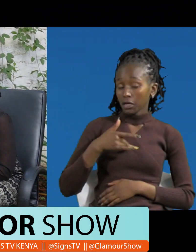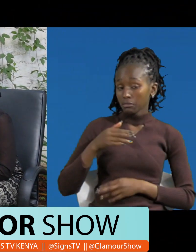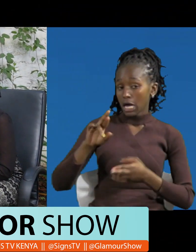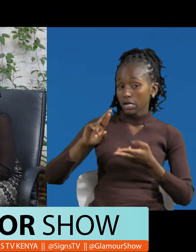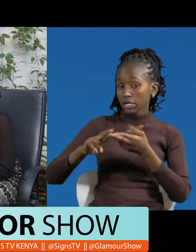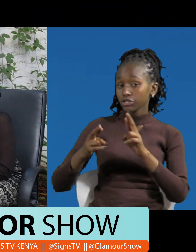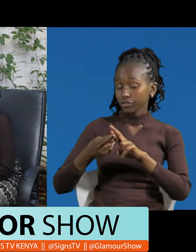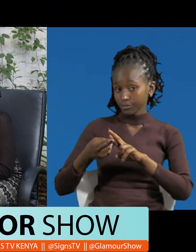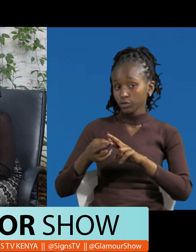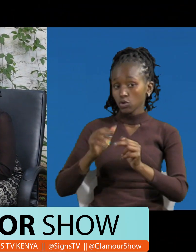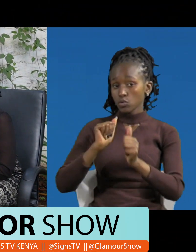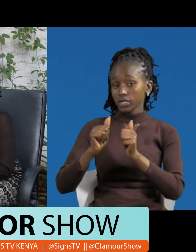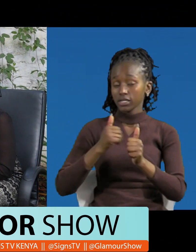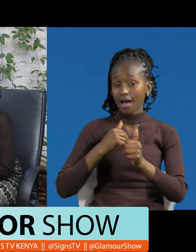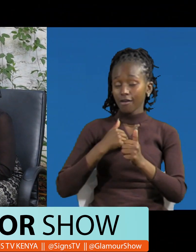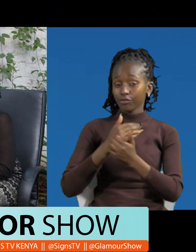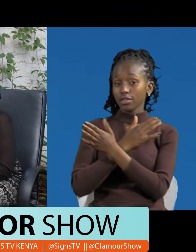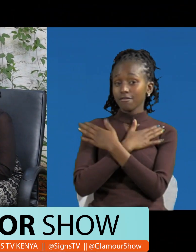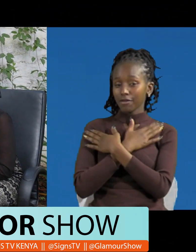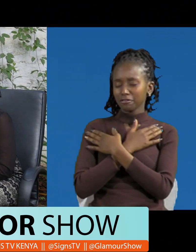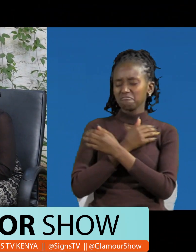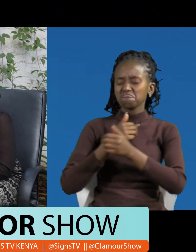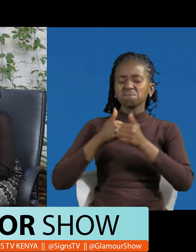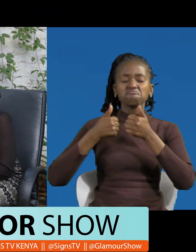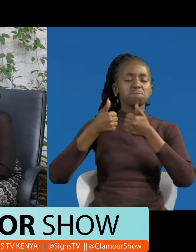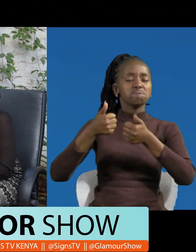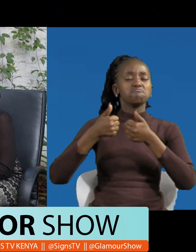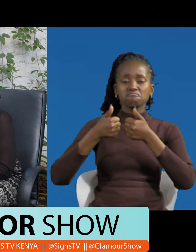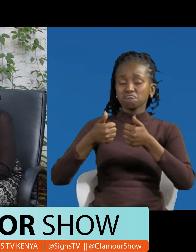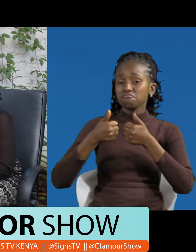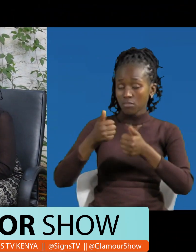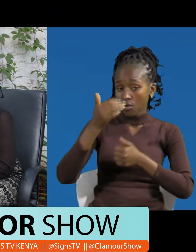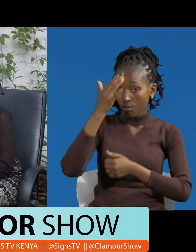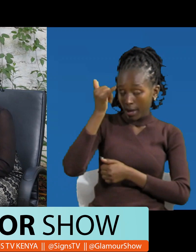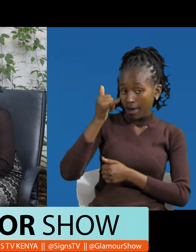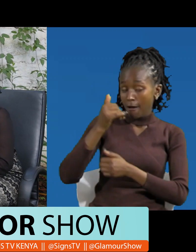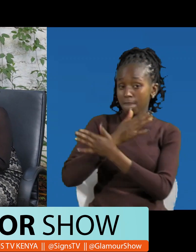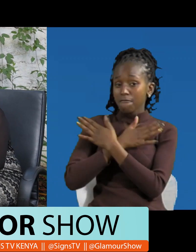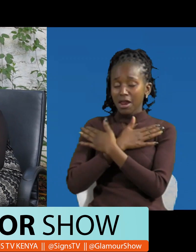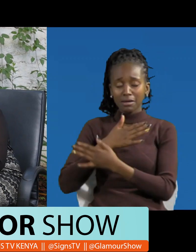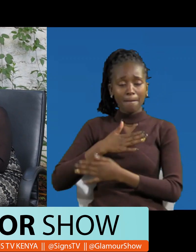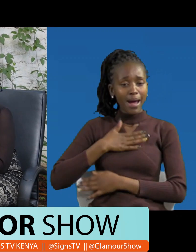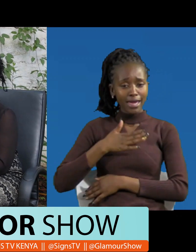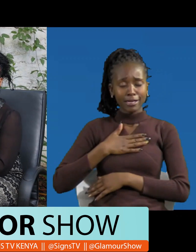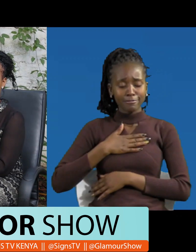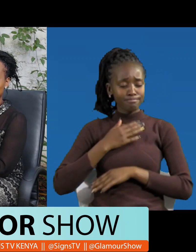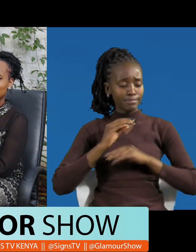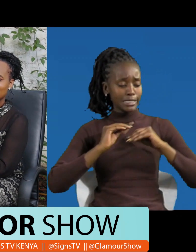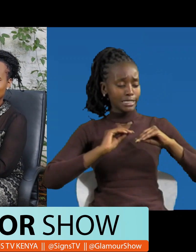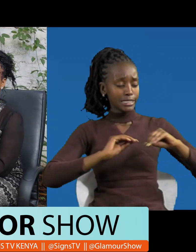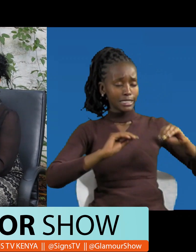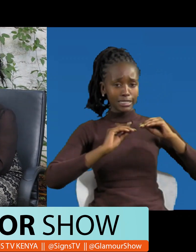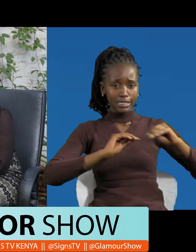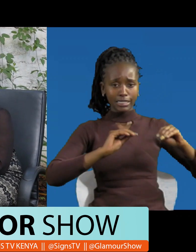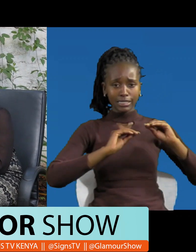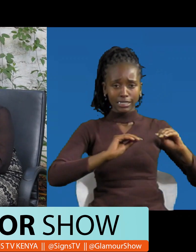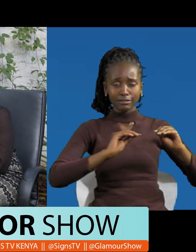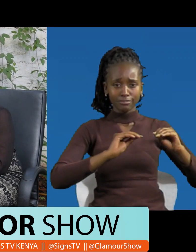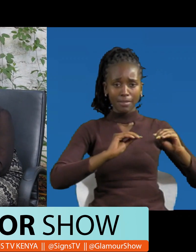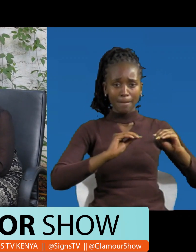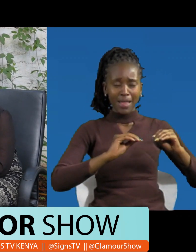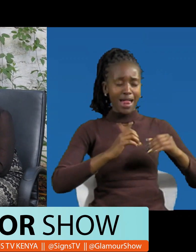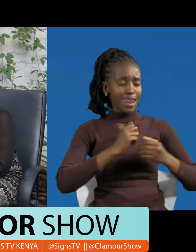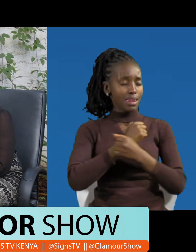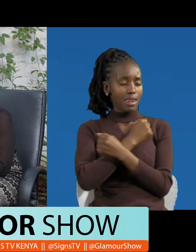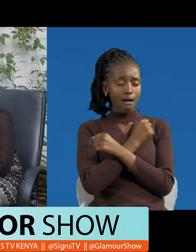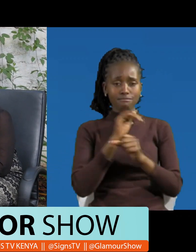relationship was very, very good because she was not like the person the friend that was teaching me how to do it. She was doing it out of love, and I